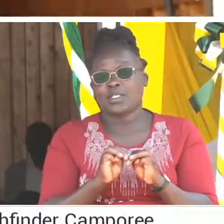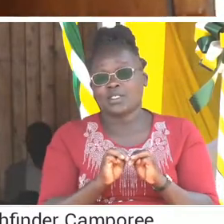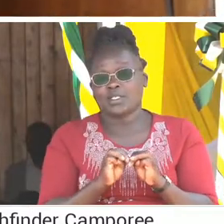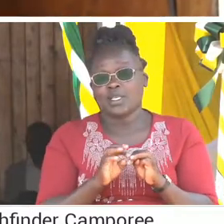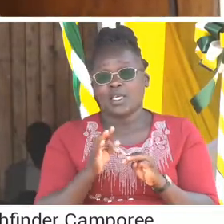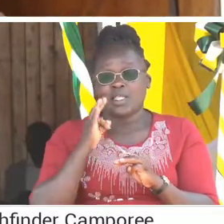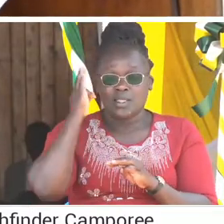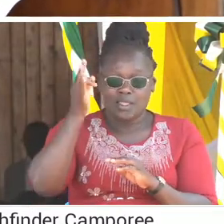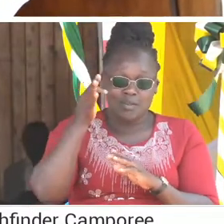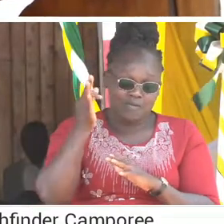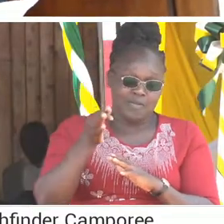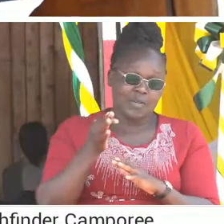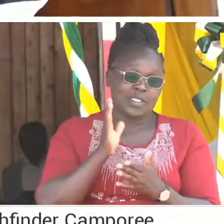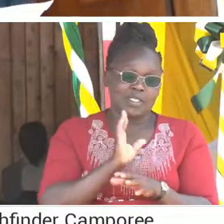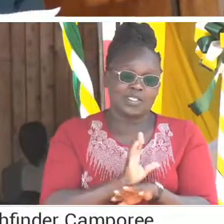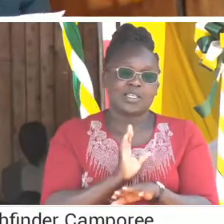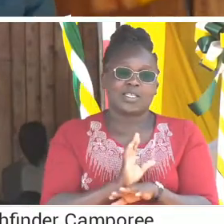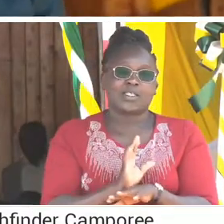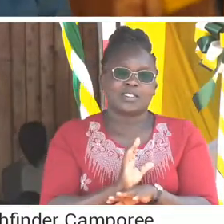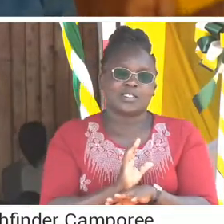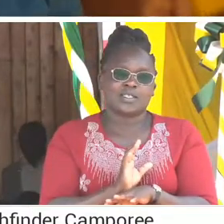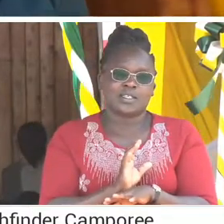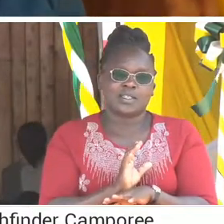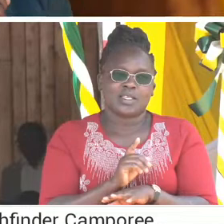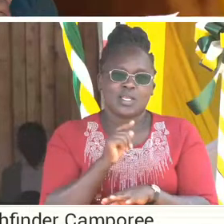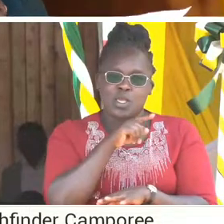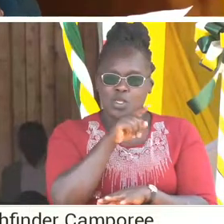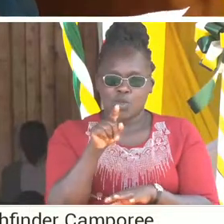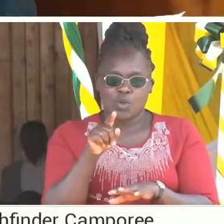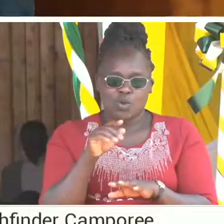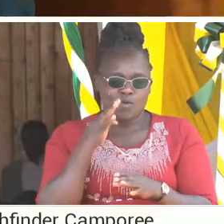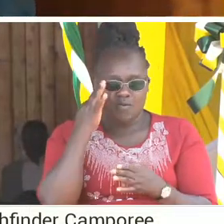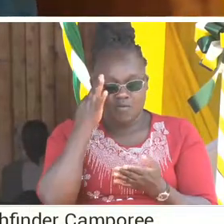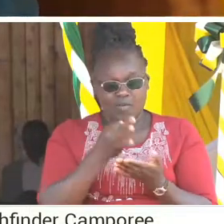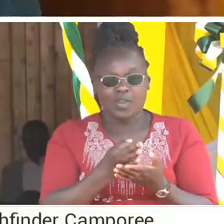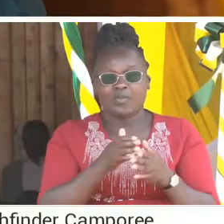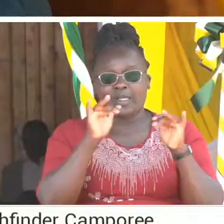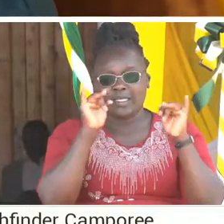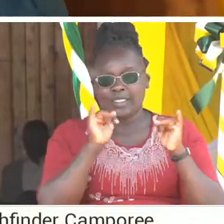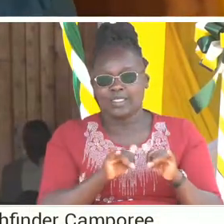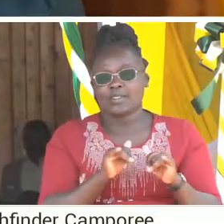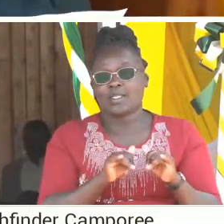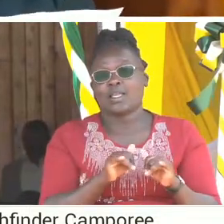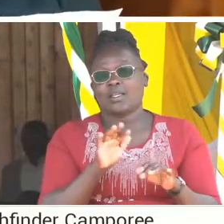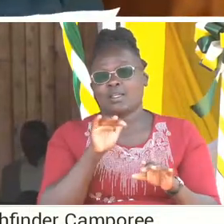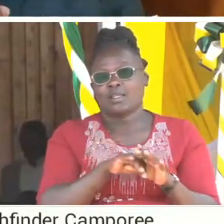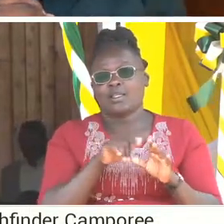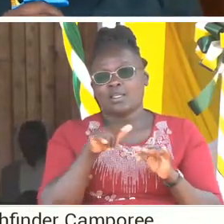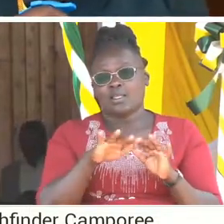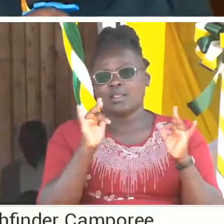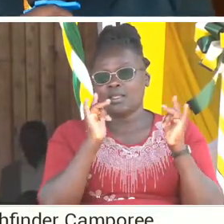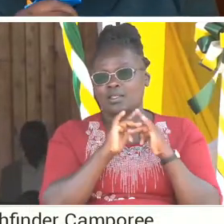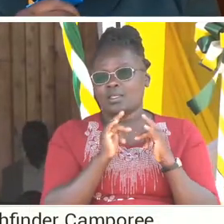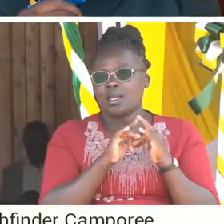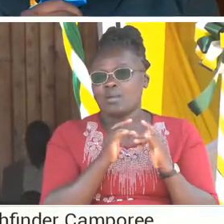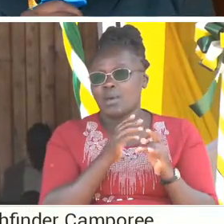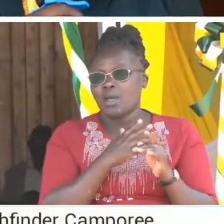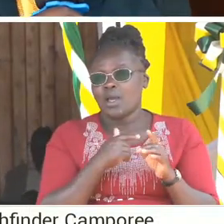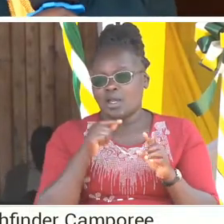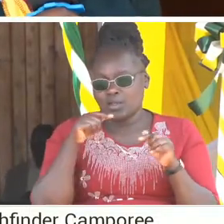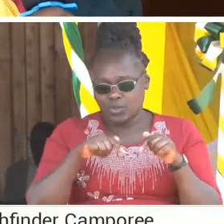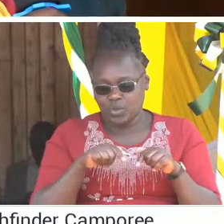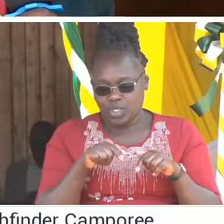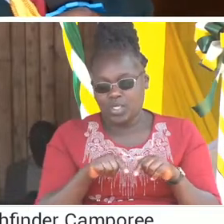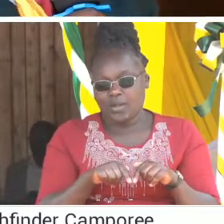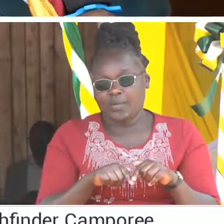have recited your pledge faithfully throughout this Campori. And today, as we culminate this